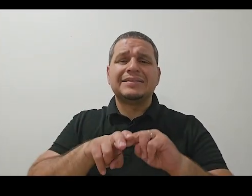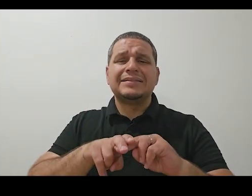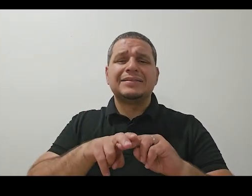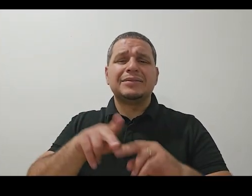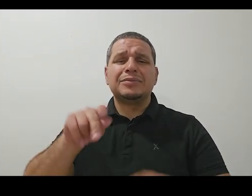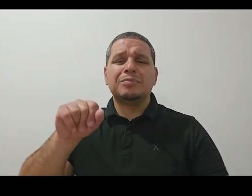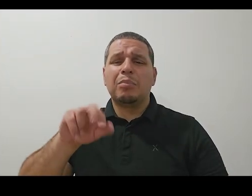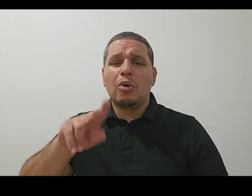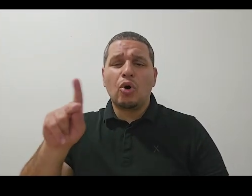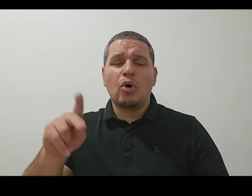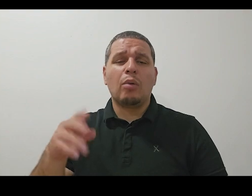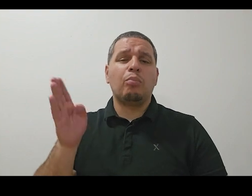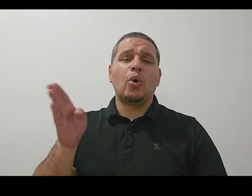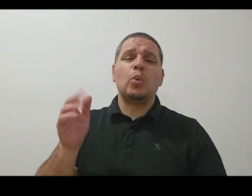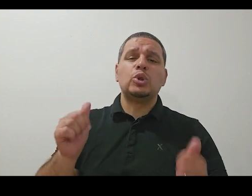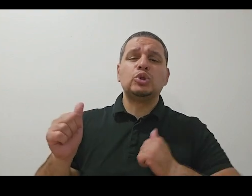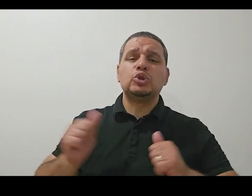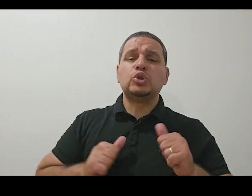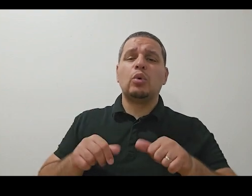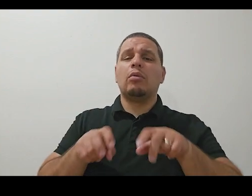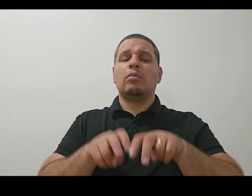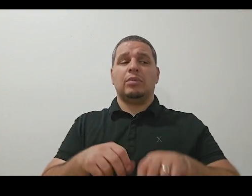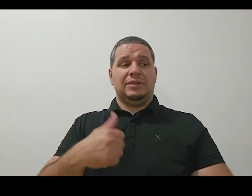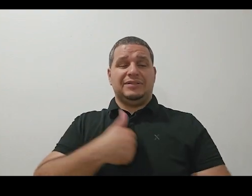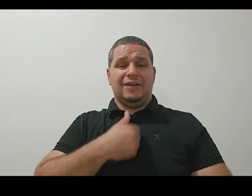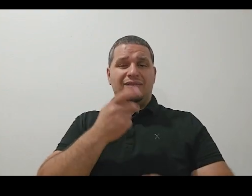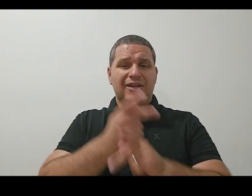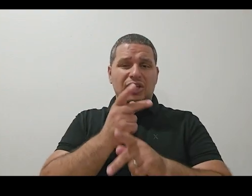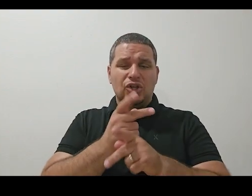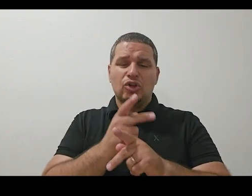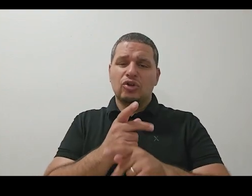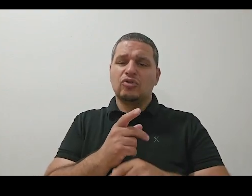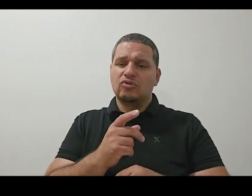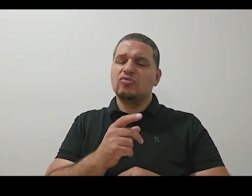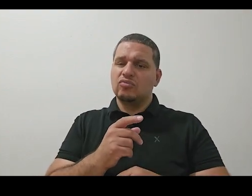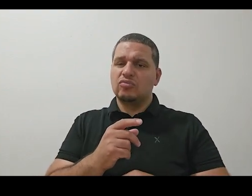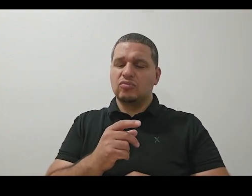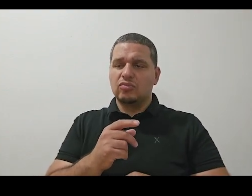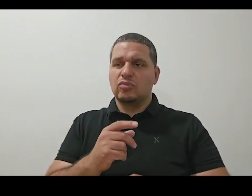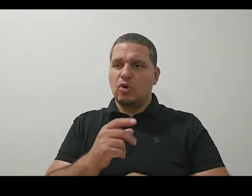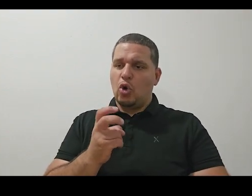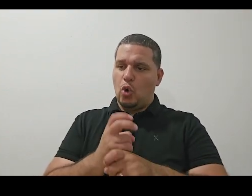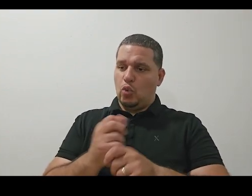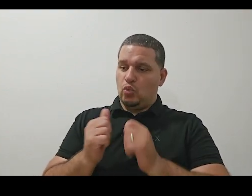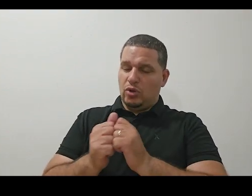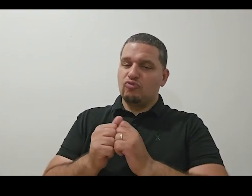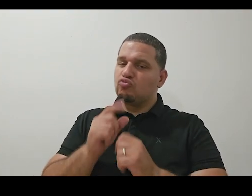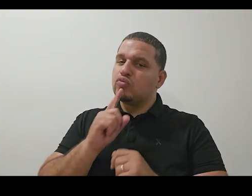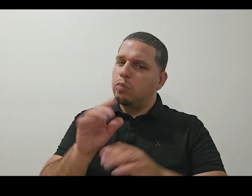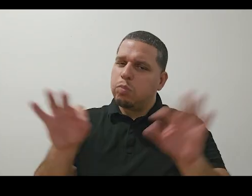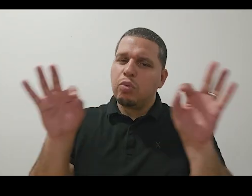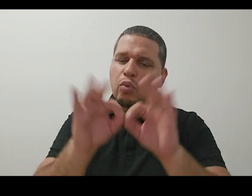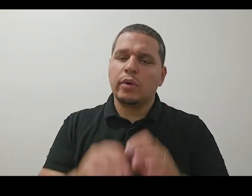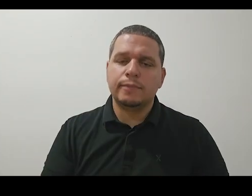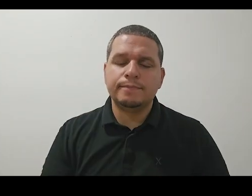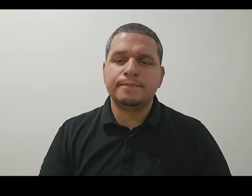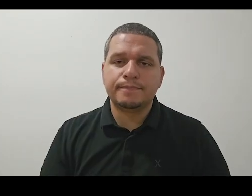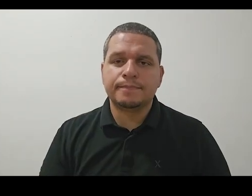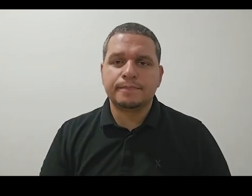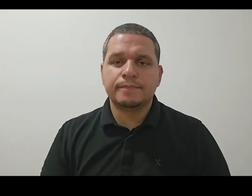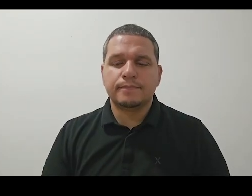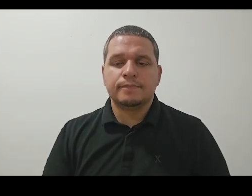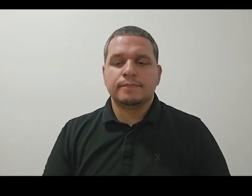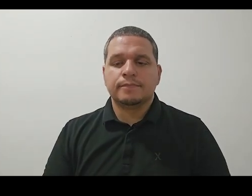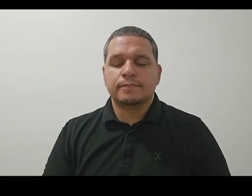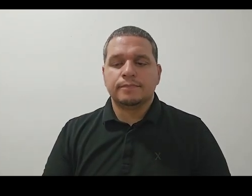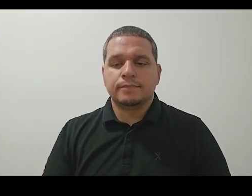even if it's to sit in the park, a Broadway play. Self-caring extremely hard together is important